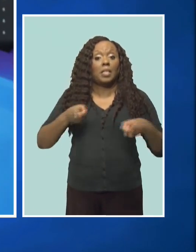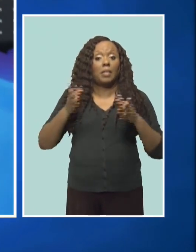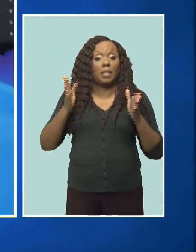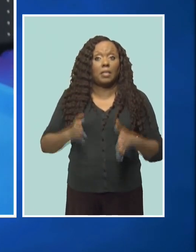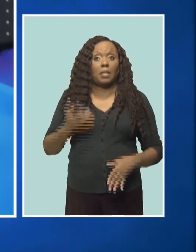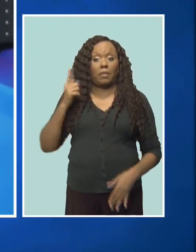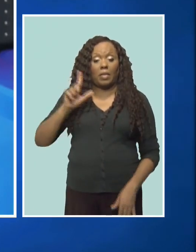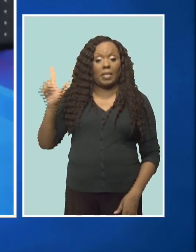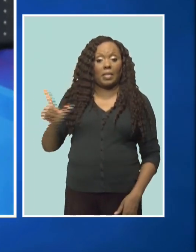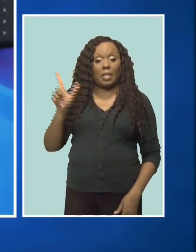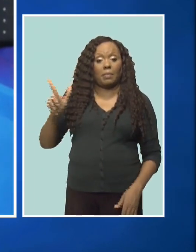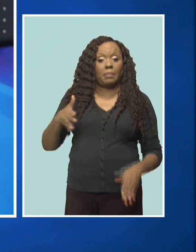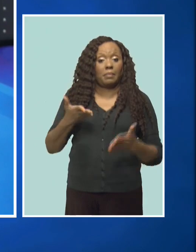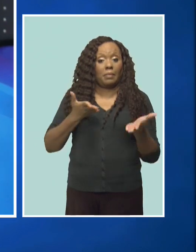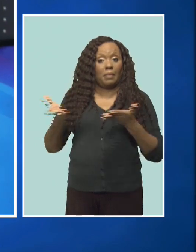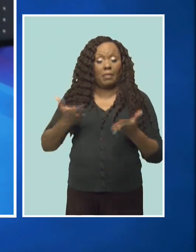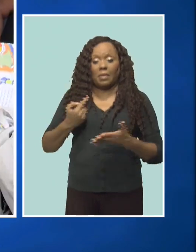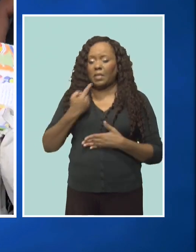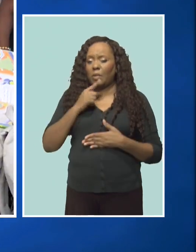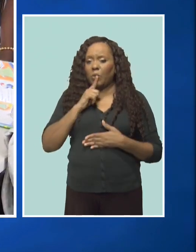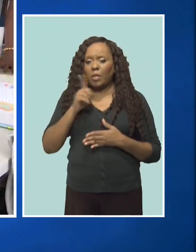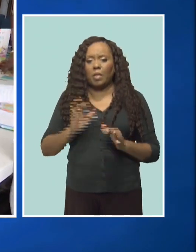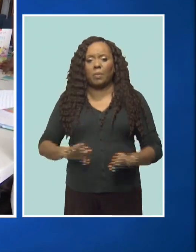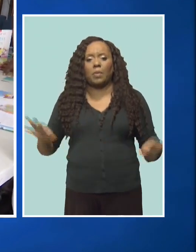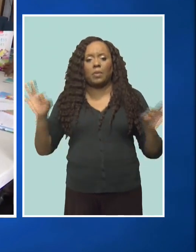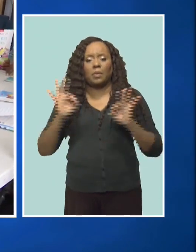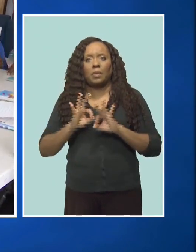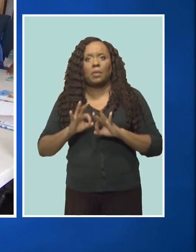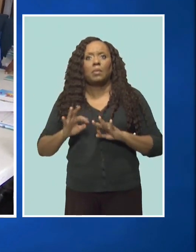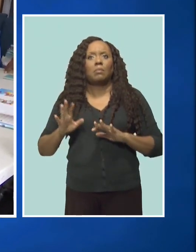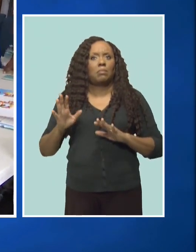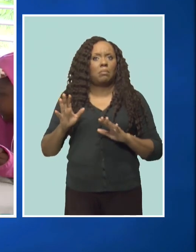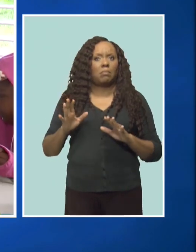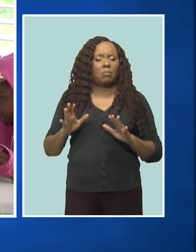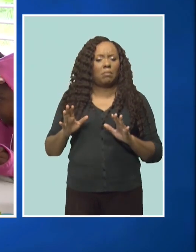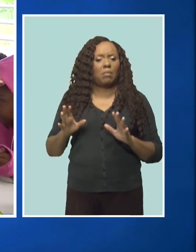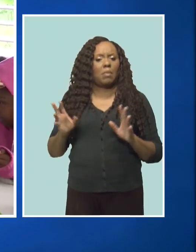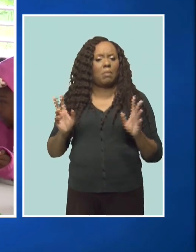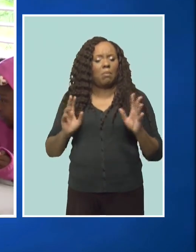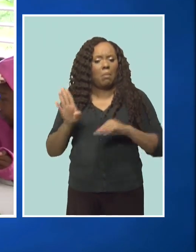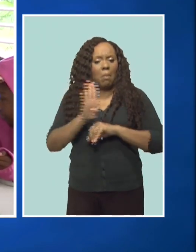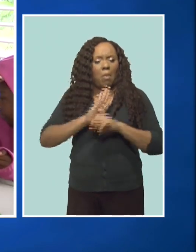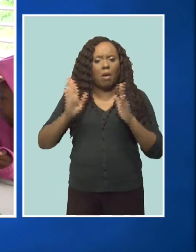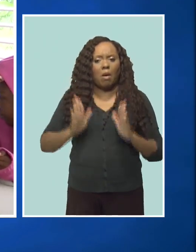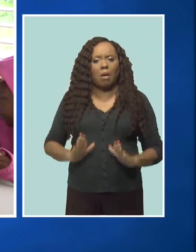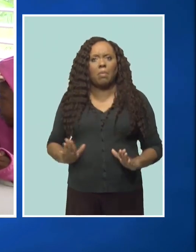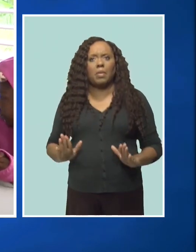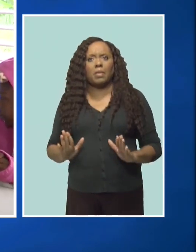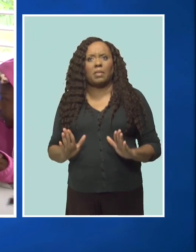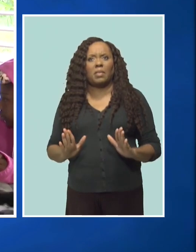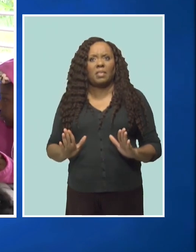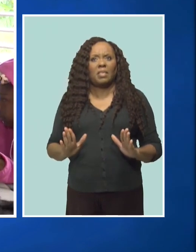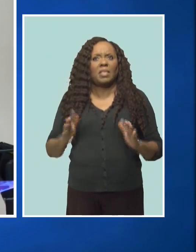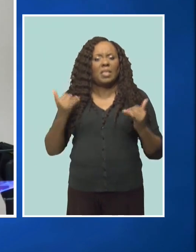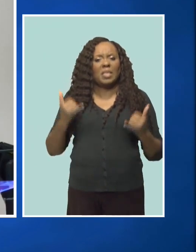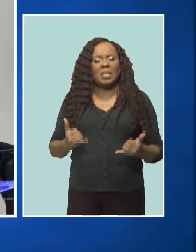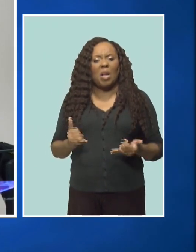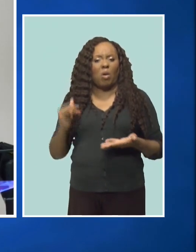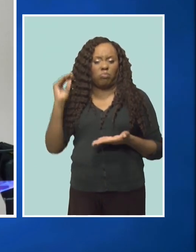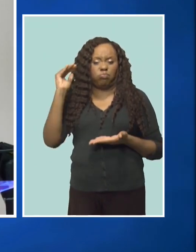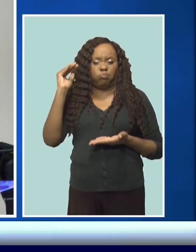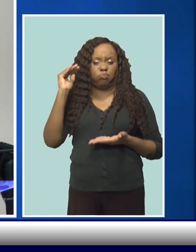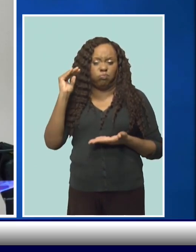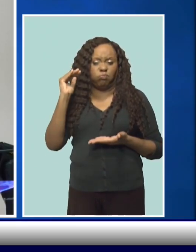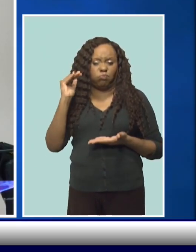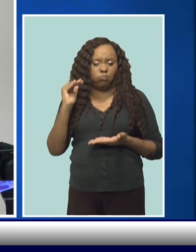says the book is timely as Barbados has reported a decline in the literacy rate. It is no secret that students across